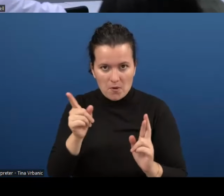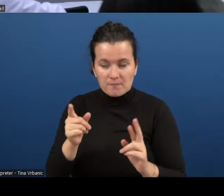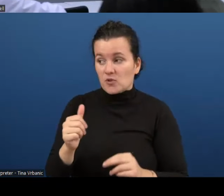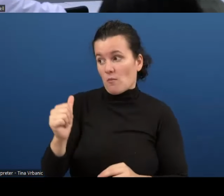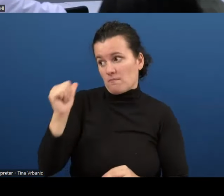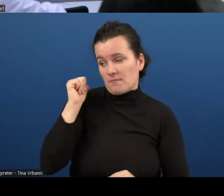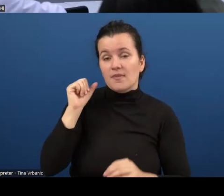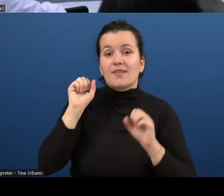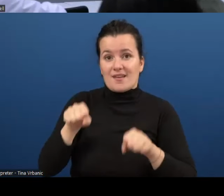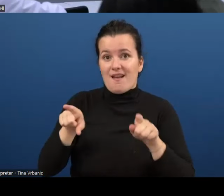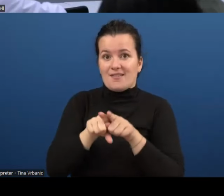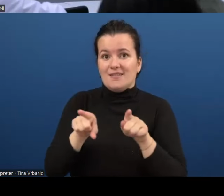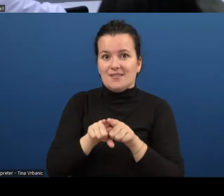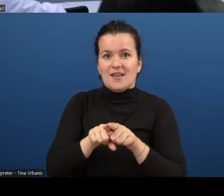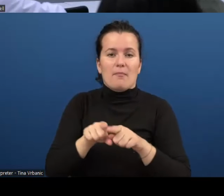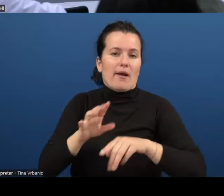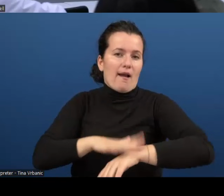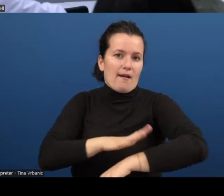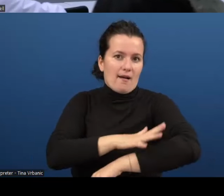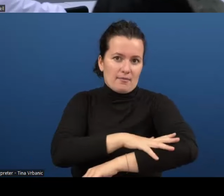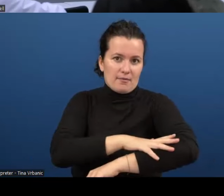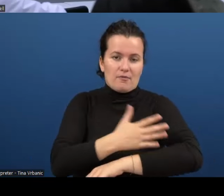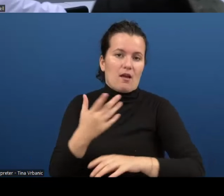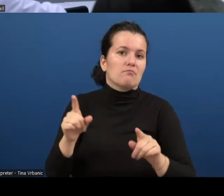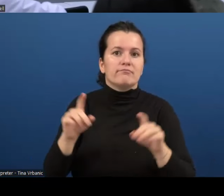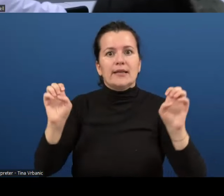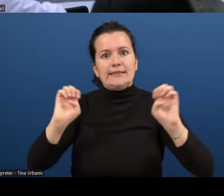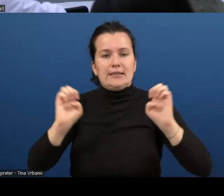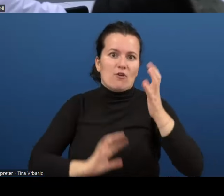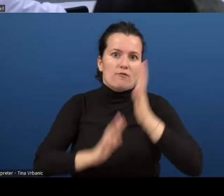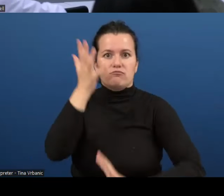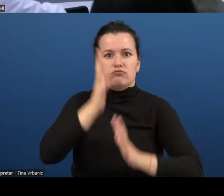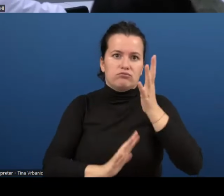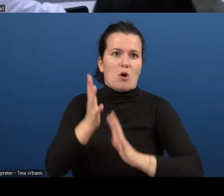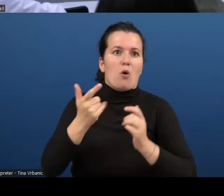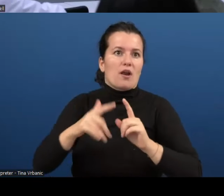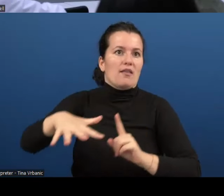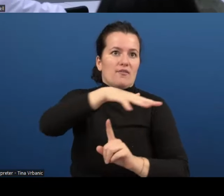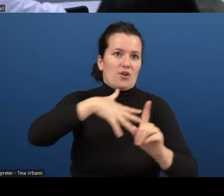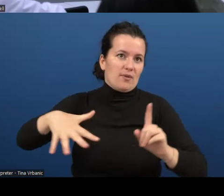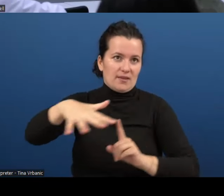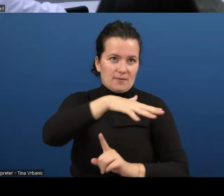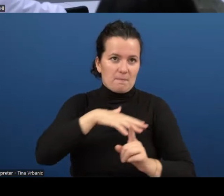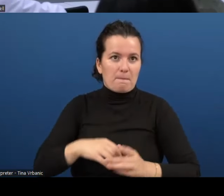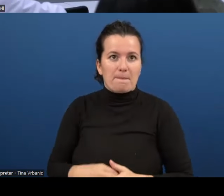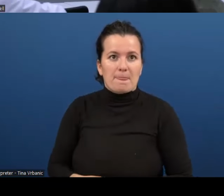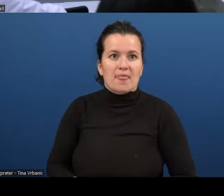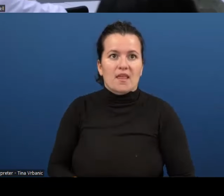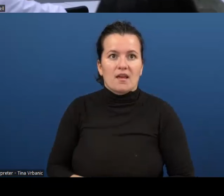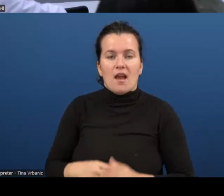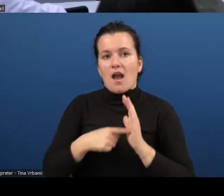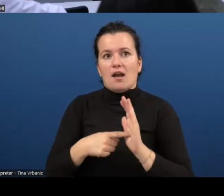for extra environmental information. And this is an example that across means